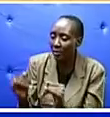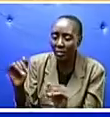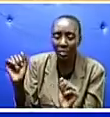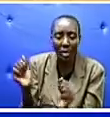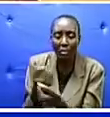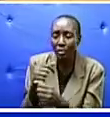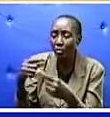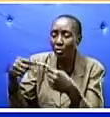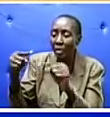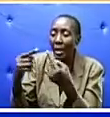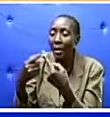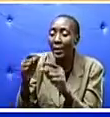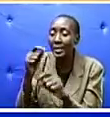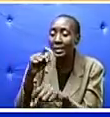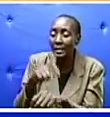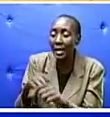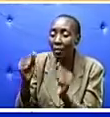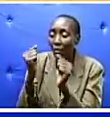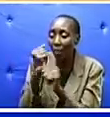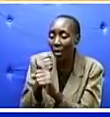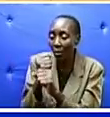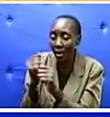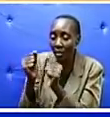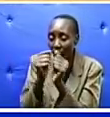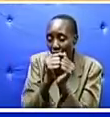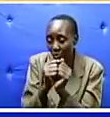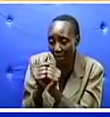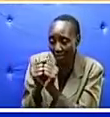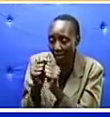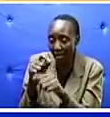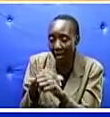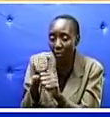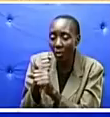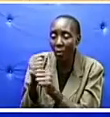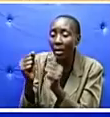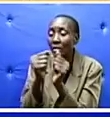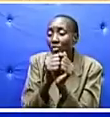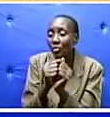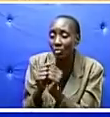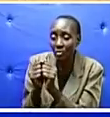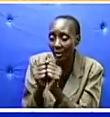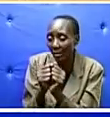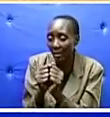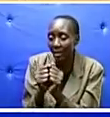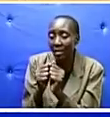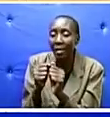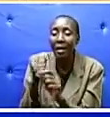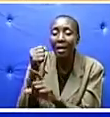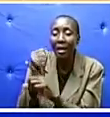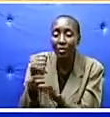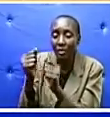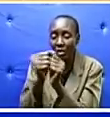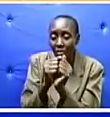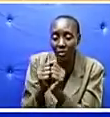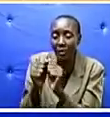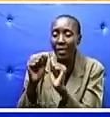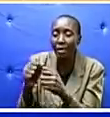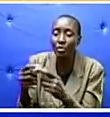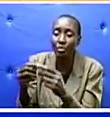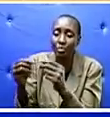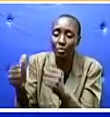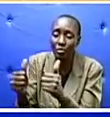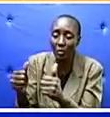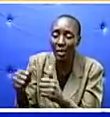alone. But when we come together, as we come together and fight this chronic disease, we will win all together. And I'm